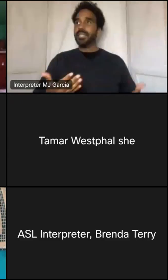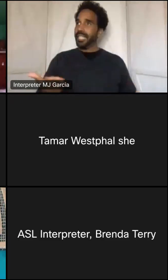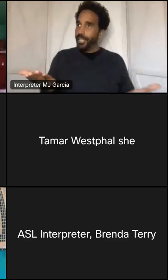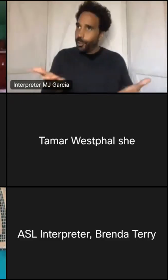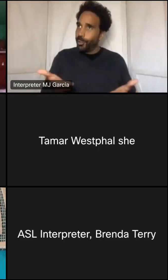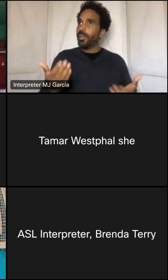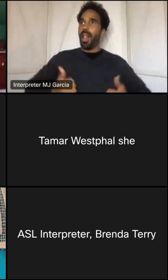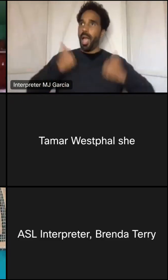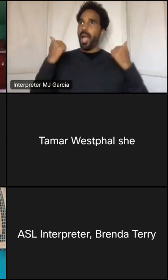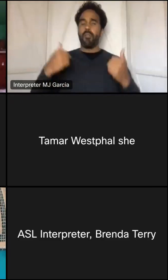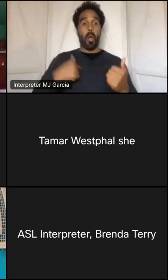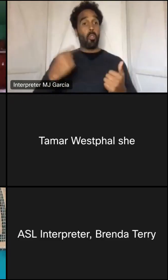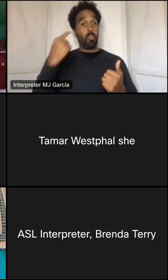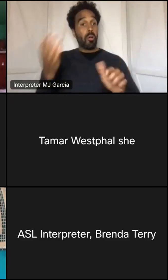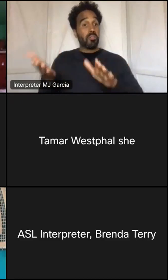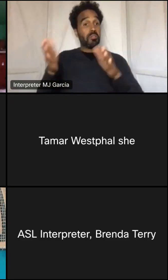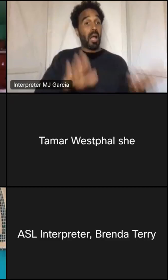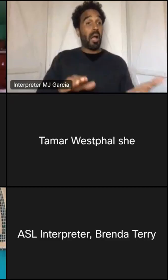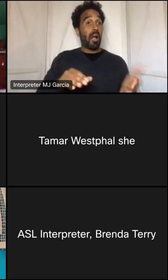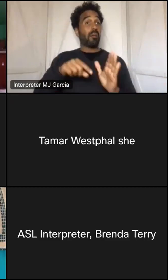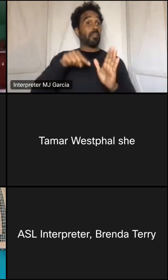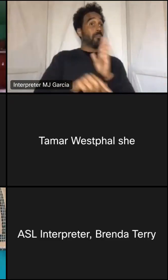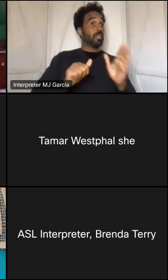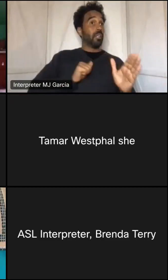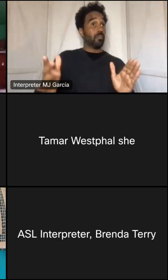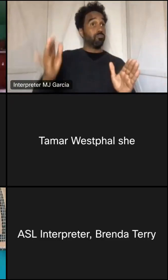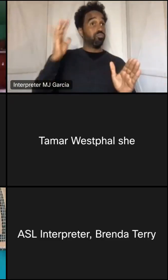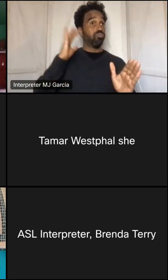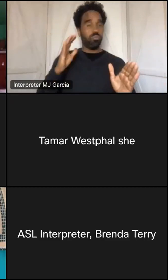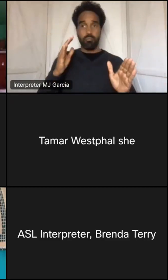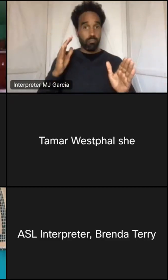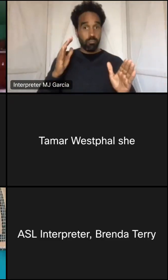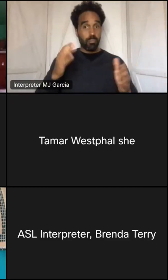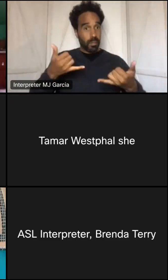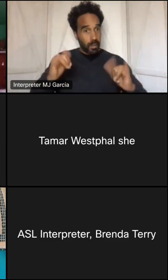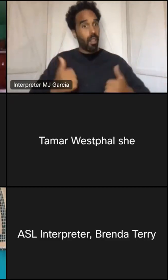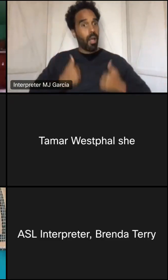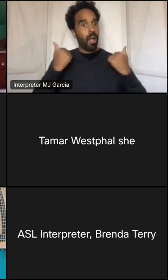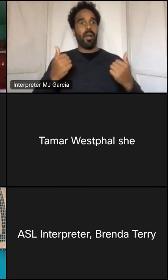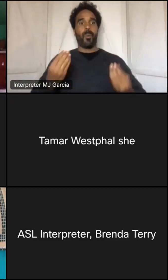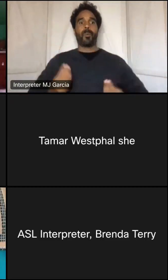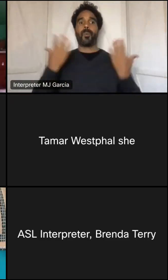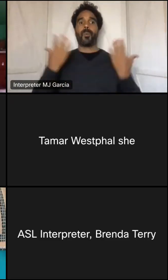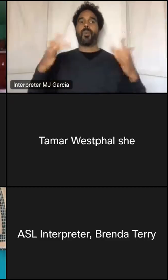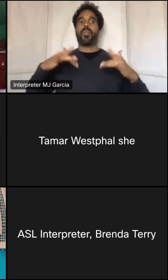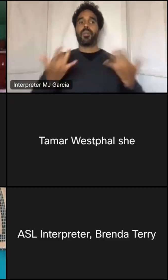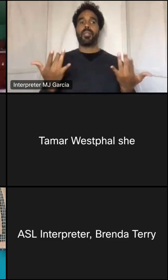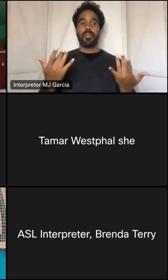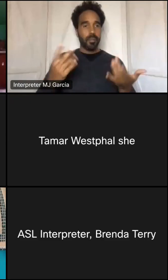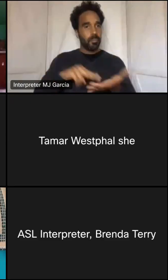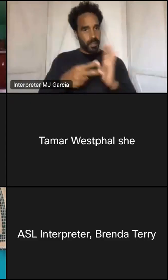time ago. And I'm glad that I have support who have been able